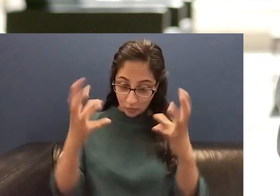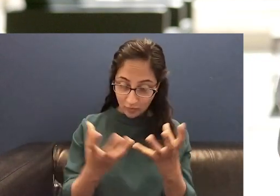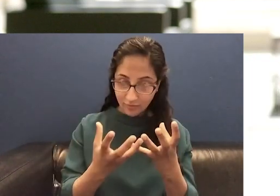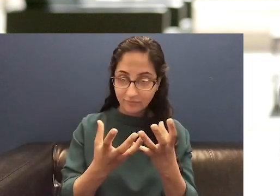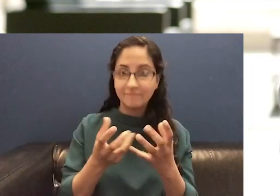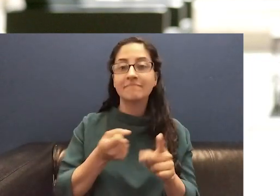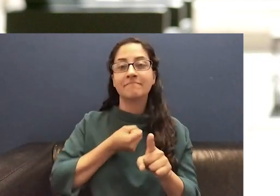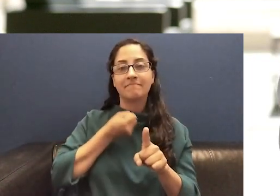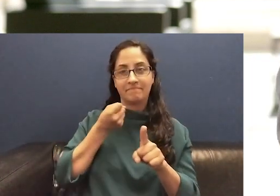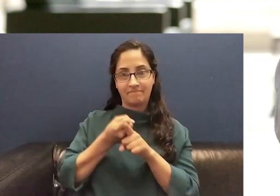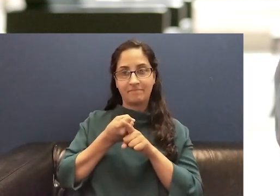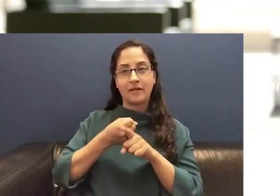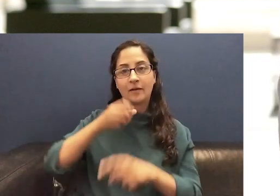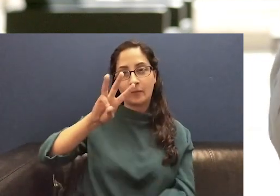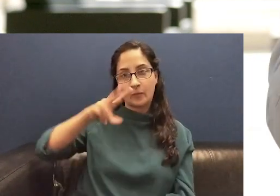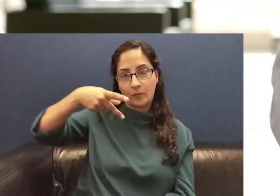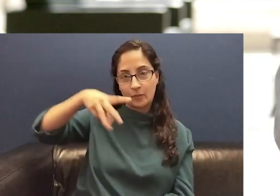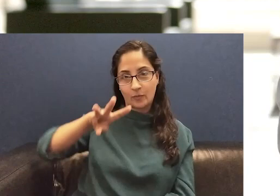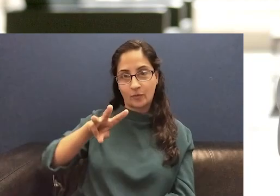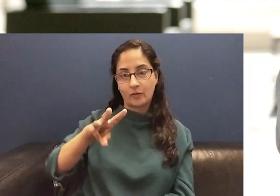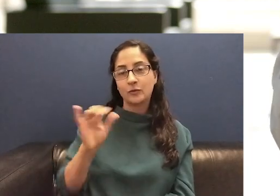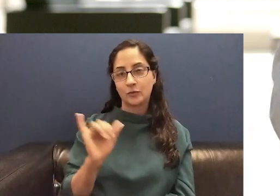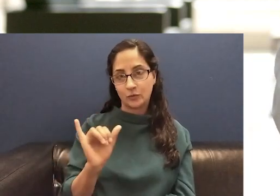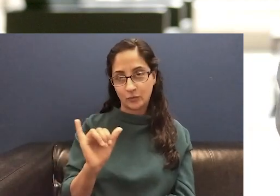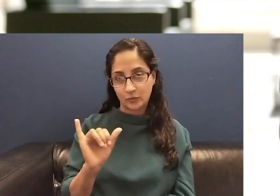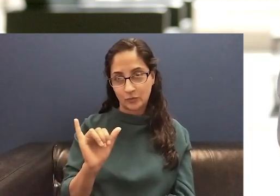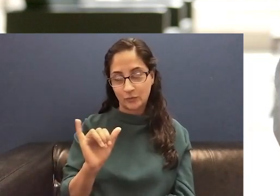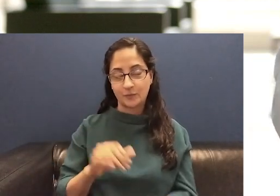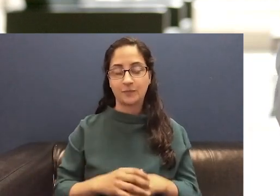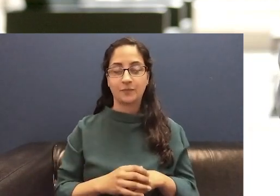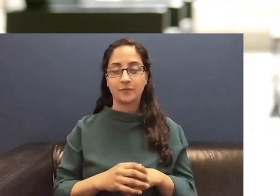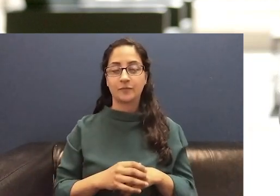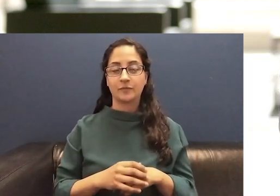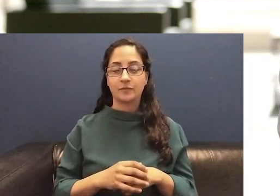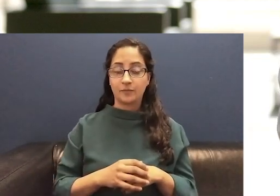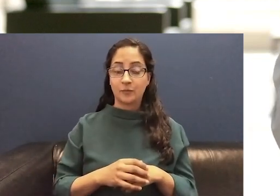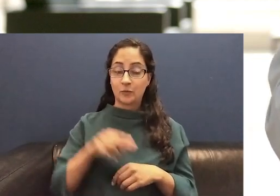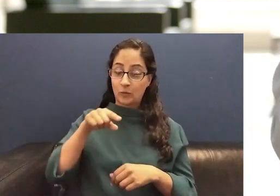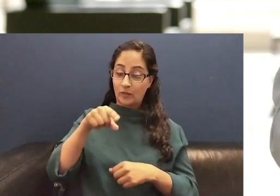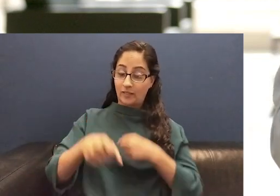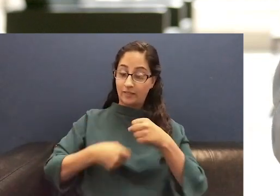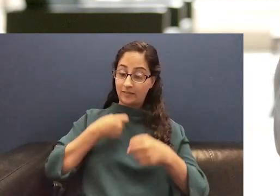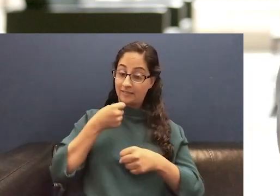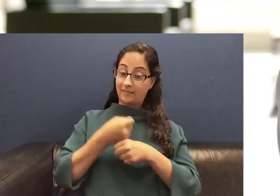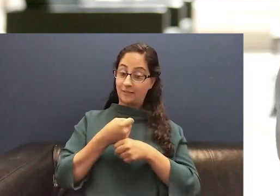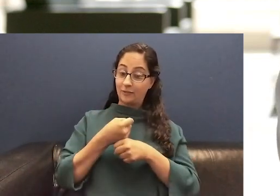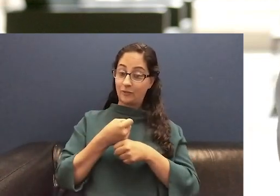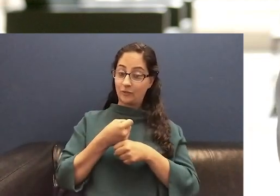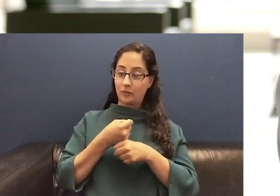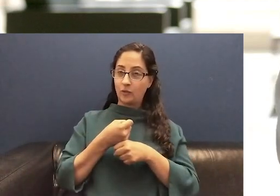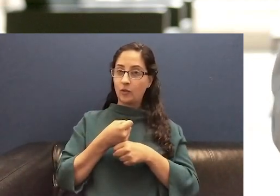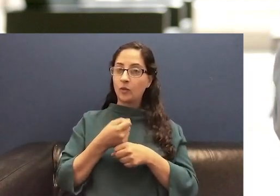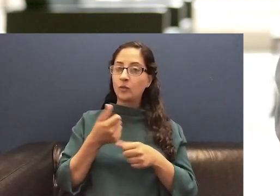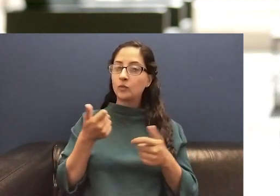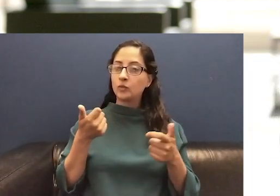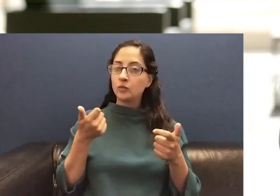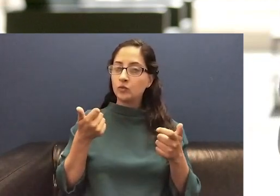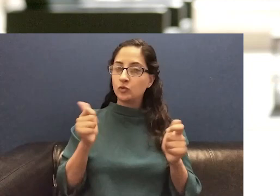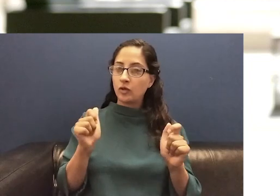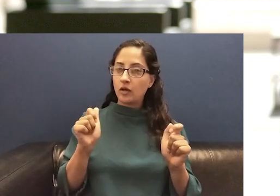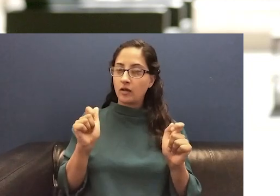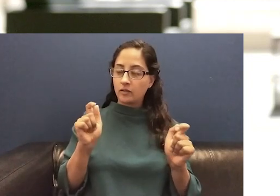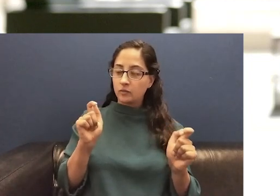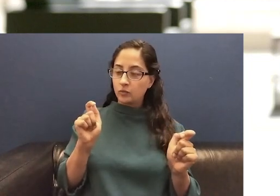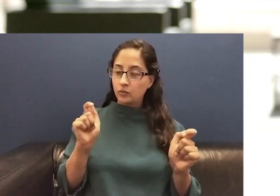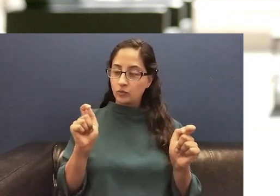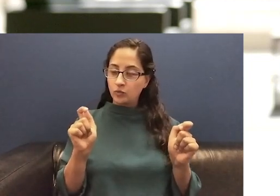we are beginning very slowly to pivot back to some of our usual routines, at least in some